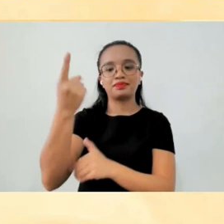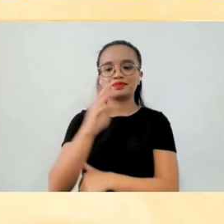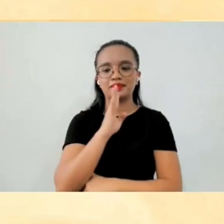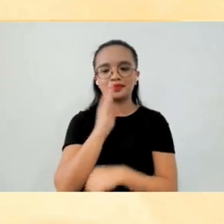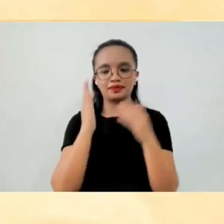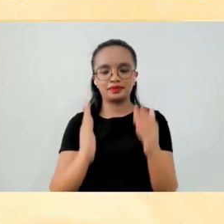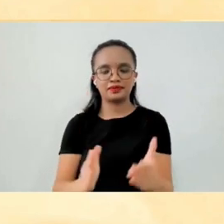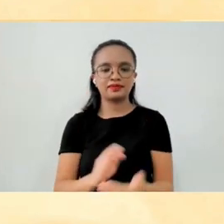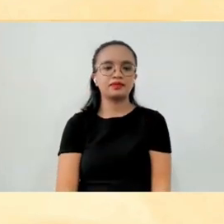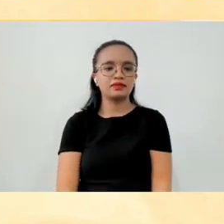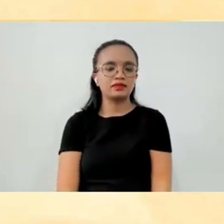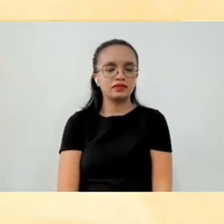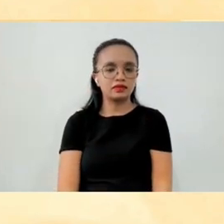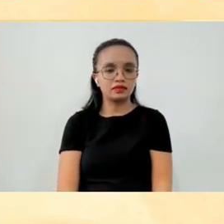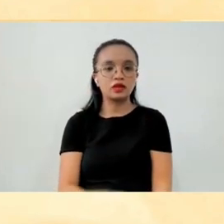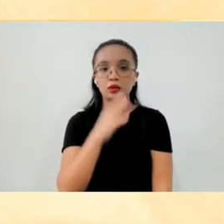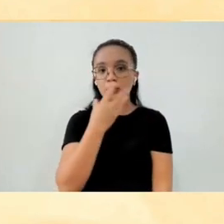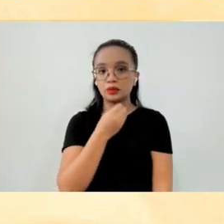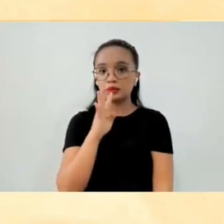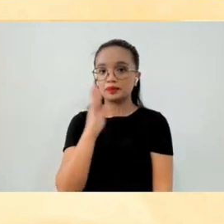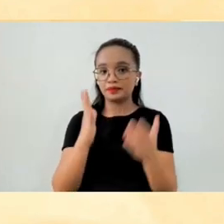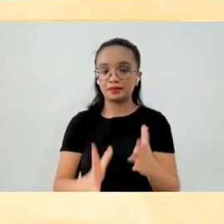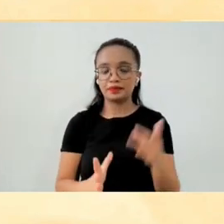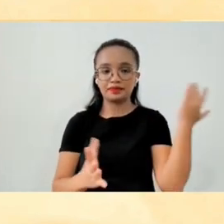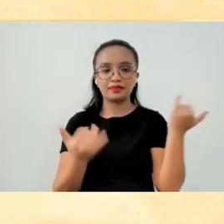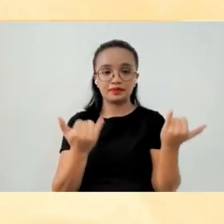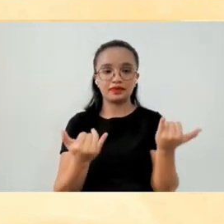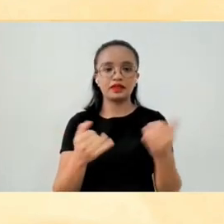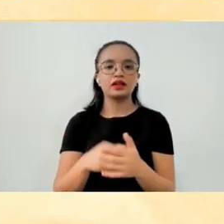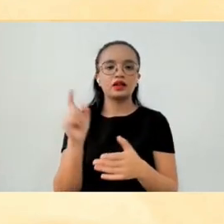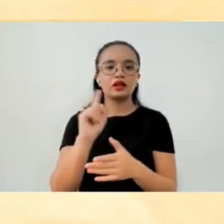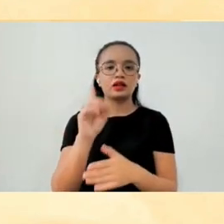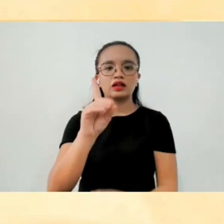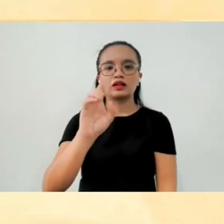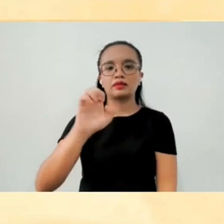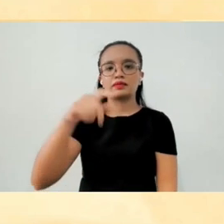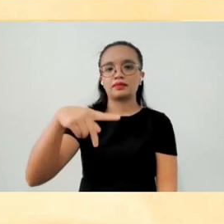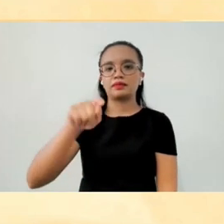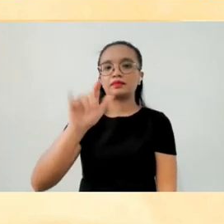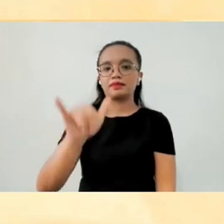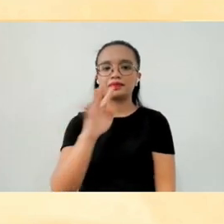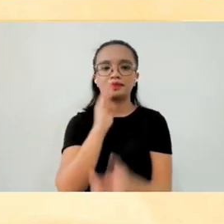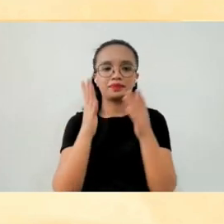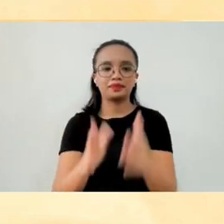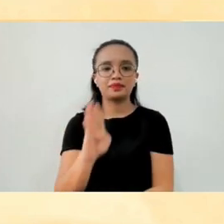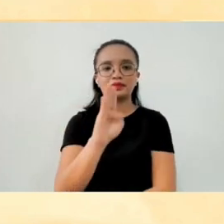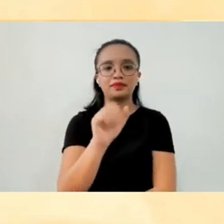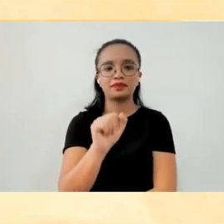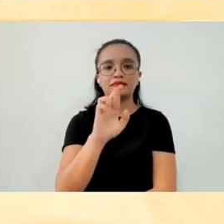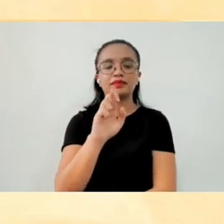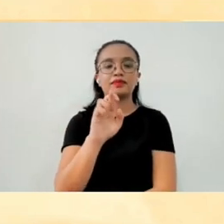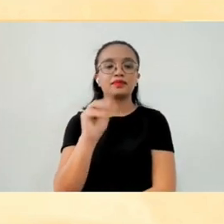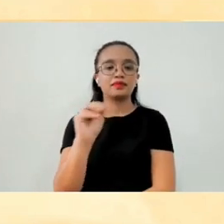So a resource person is currently a member of the Deputy Speaker of the Bangsamoro Transition